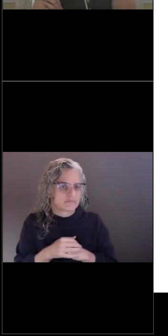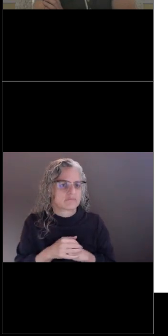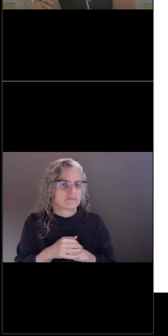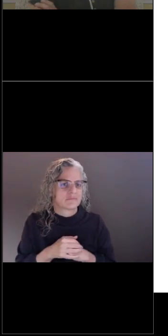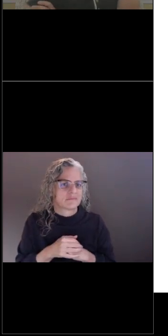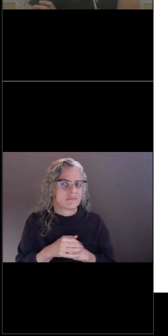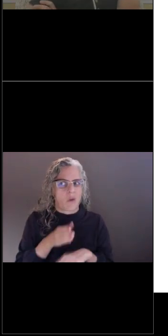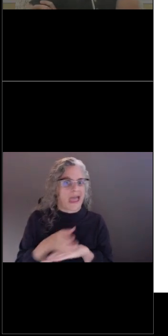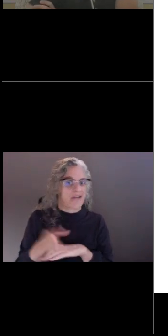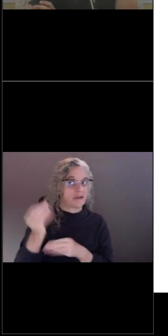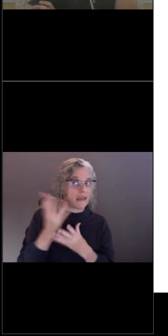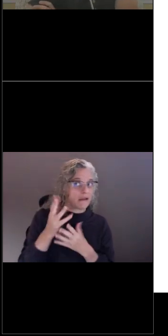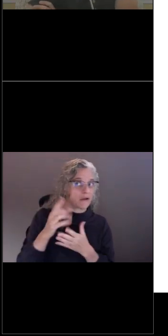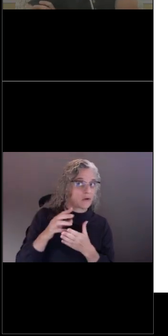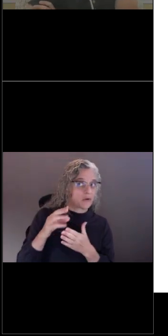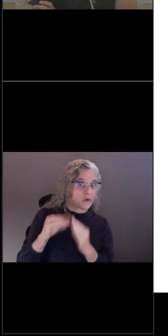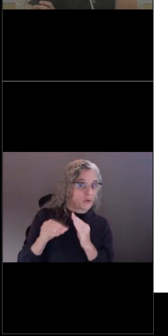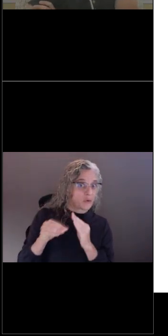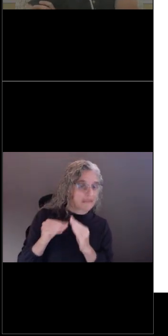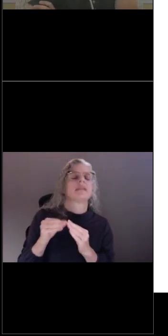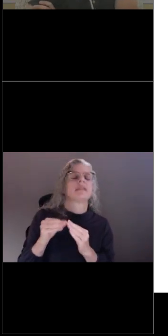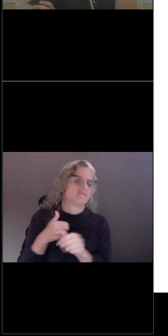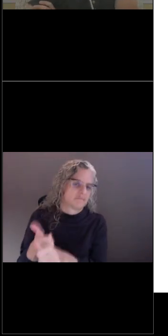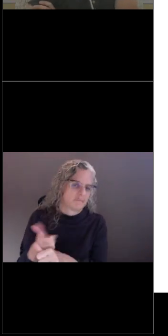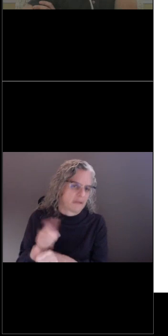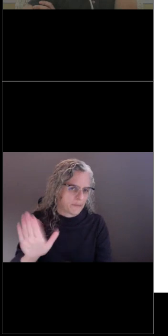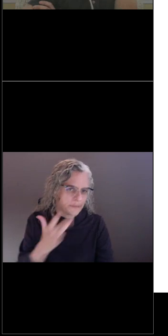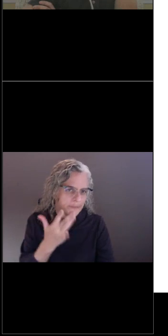to those once you know.